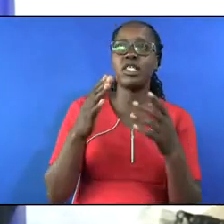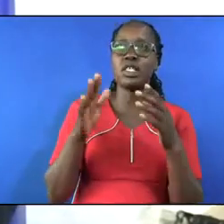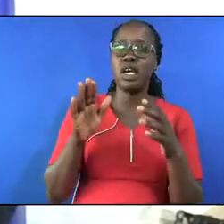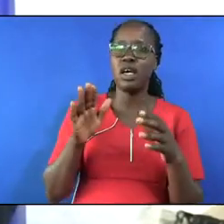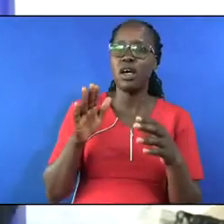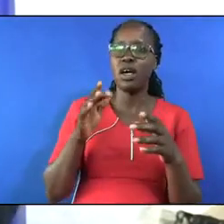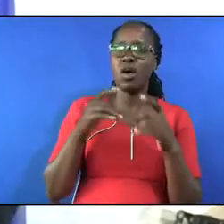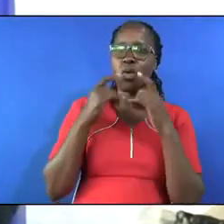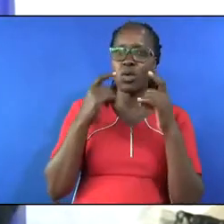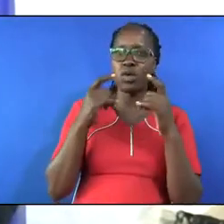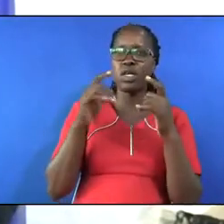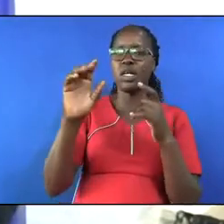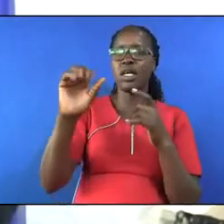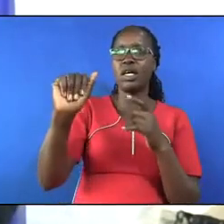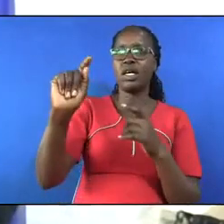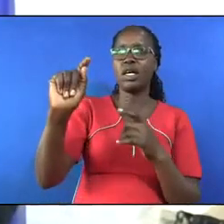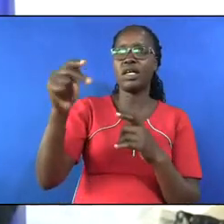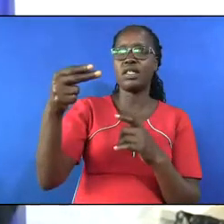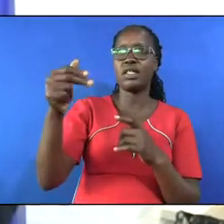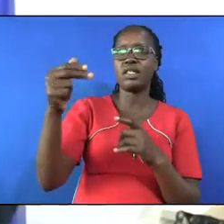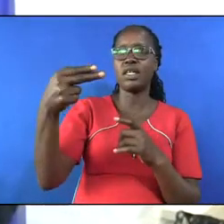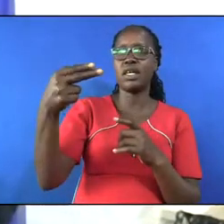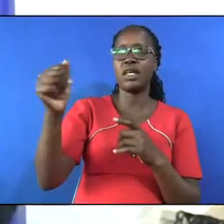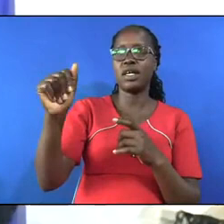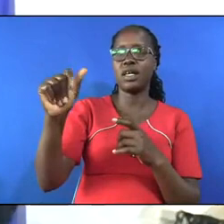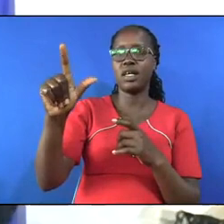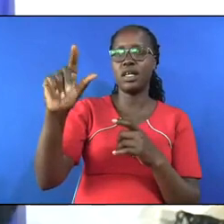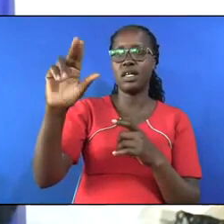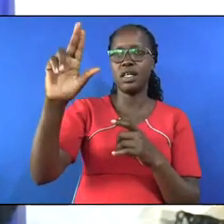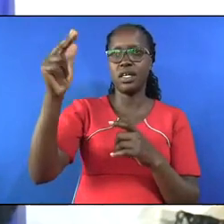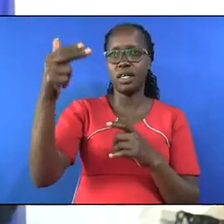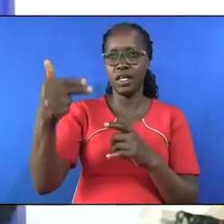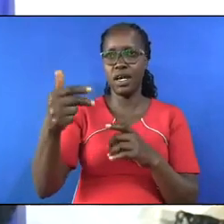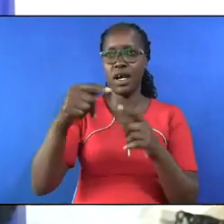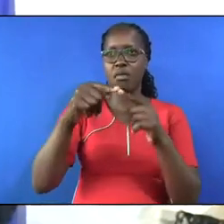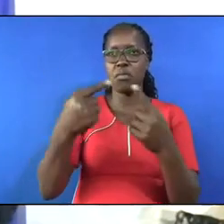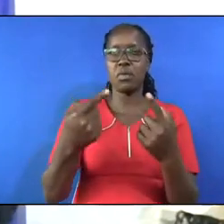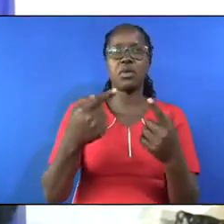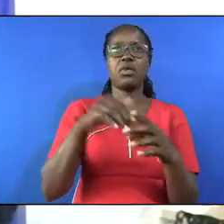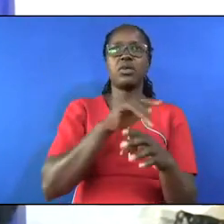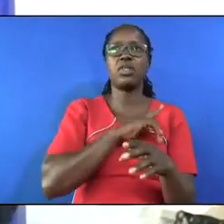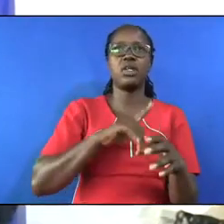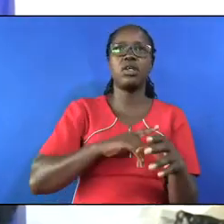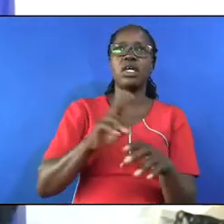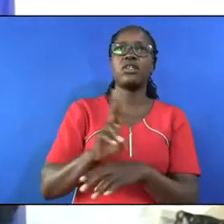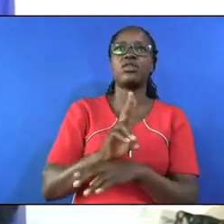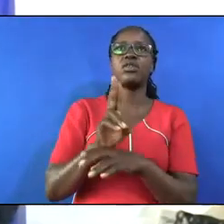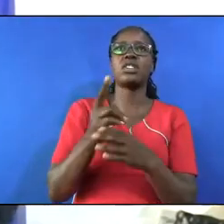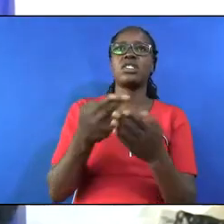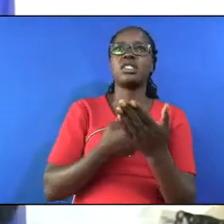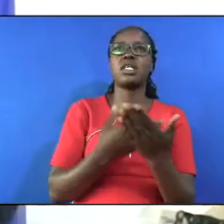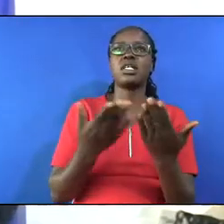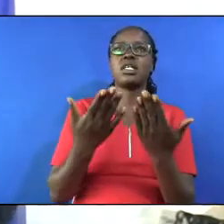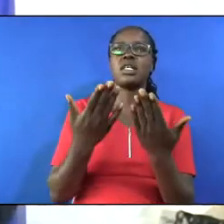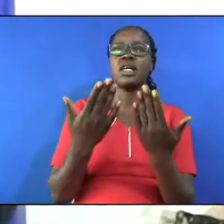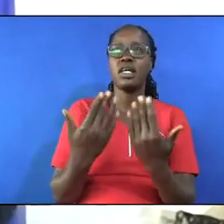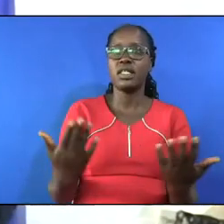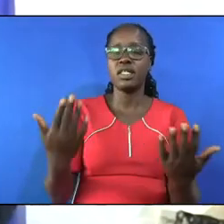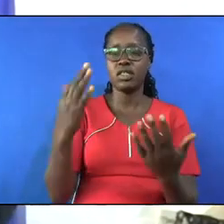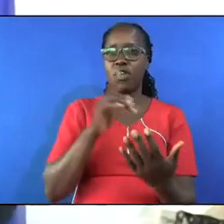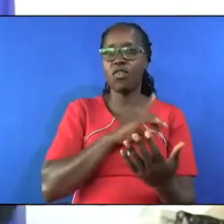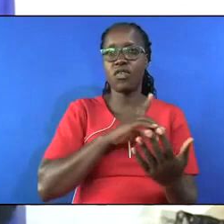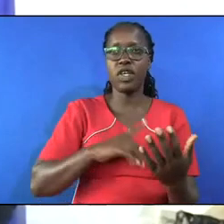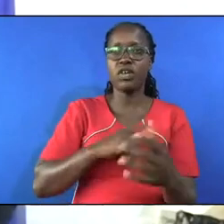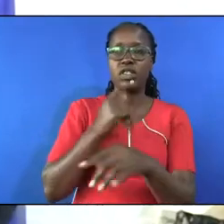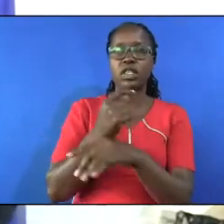to the bold. Then at the king's command, they made a chest and set